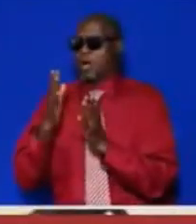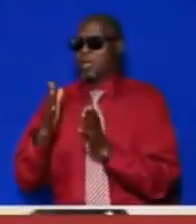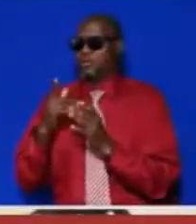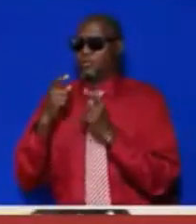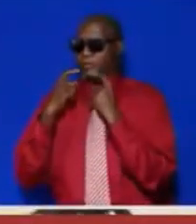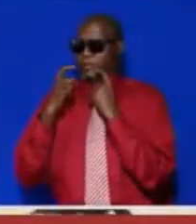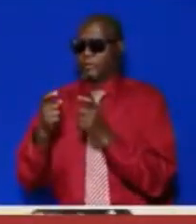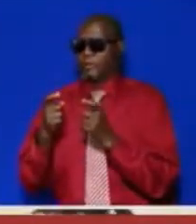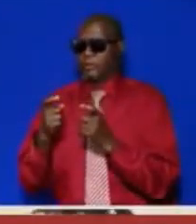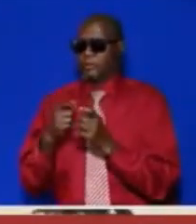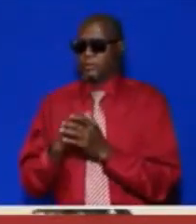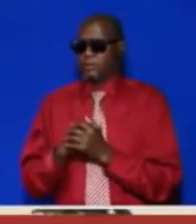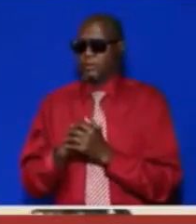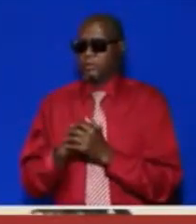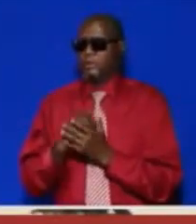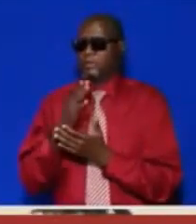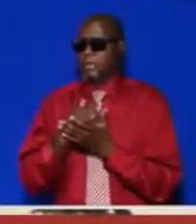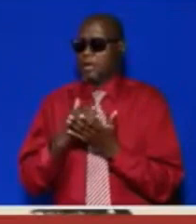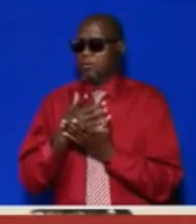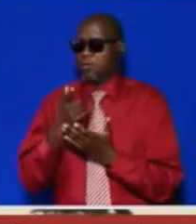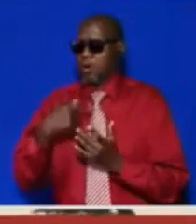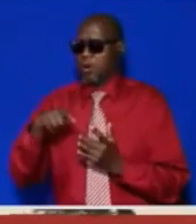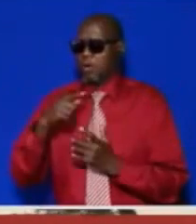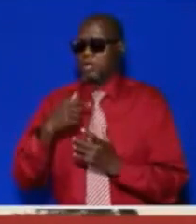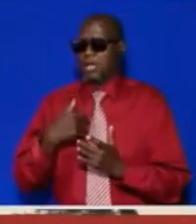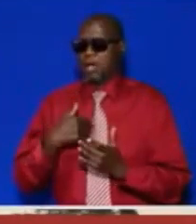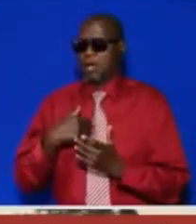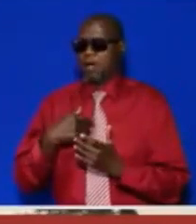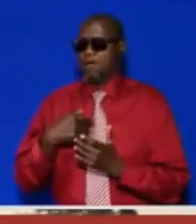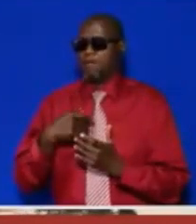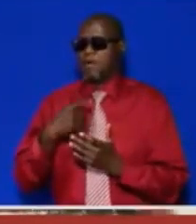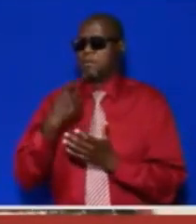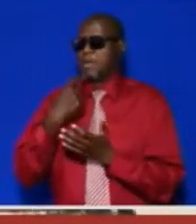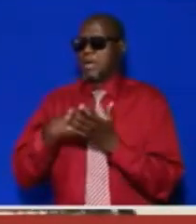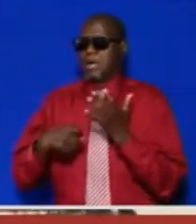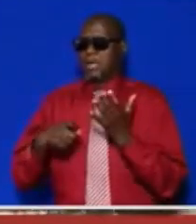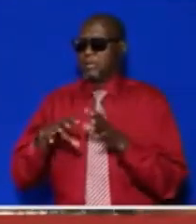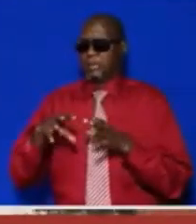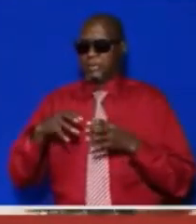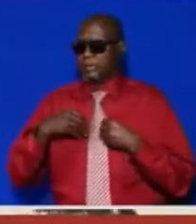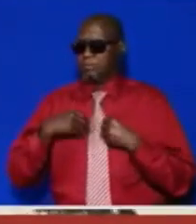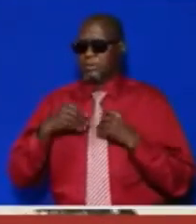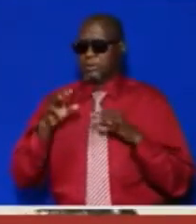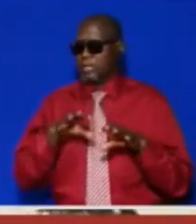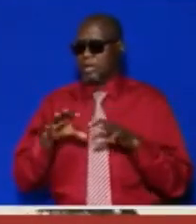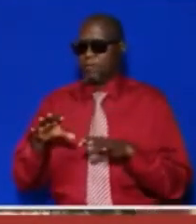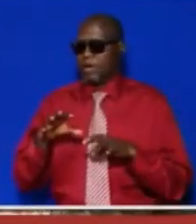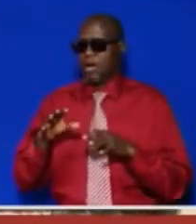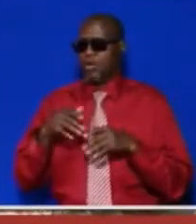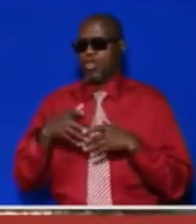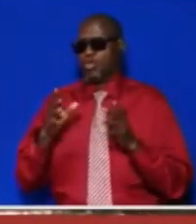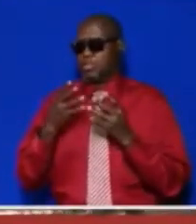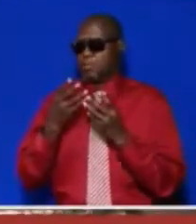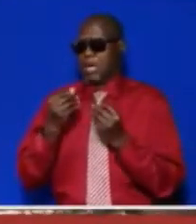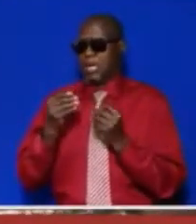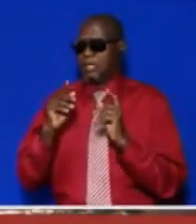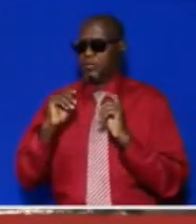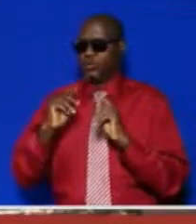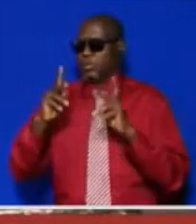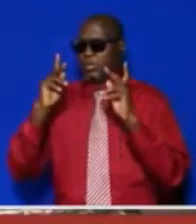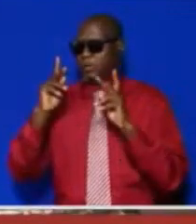of us, we are ready to pay the price for the cause of family matters. It doesn't matter whether it's money we are going to lose, it's a question of